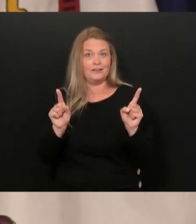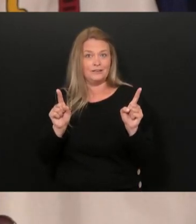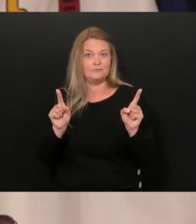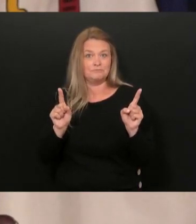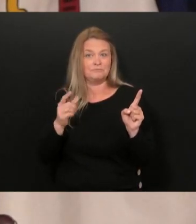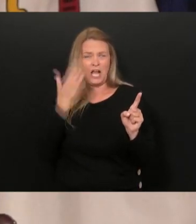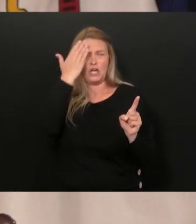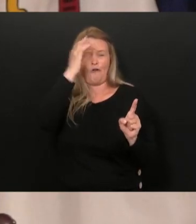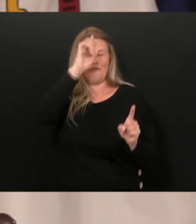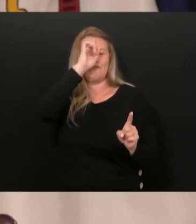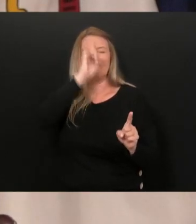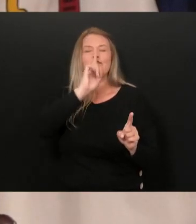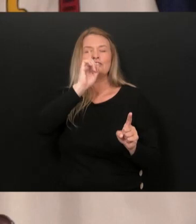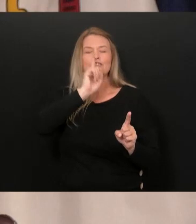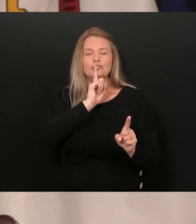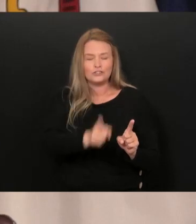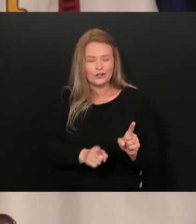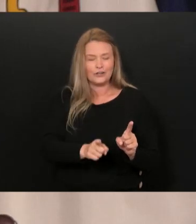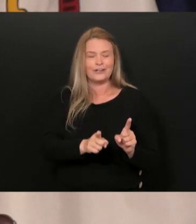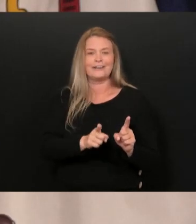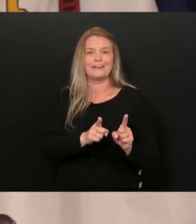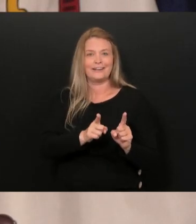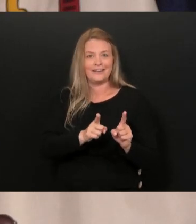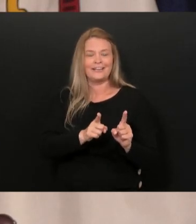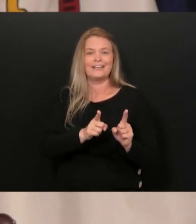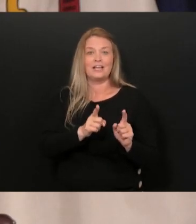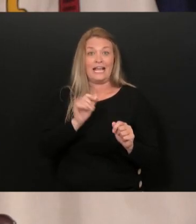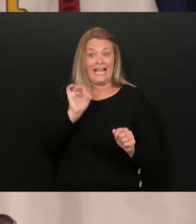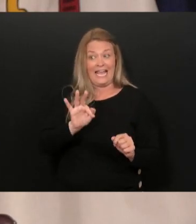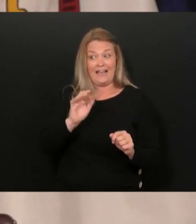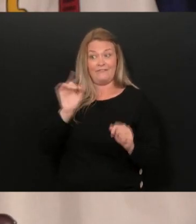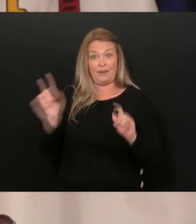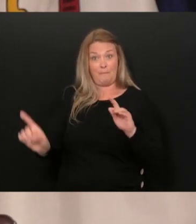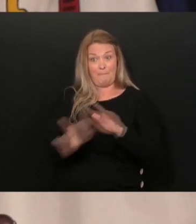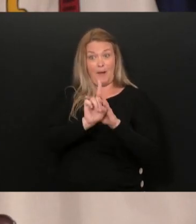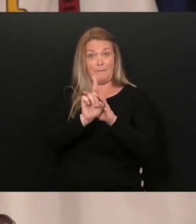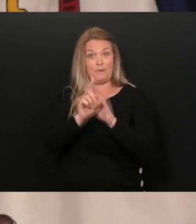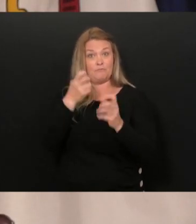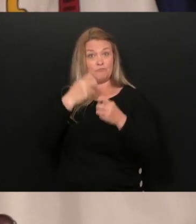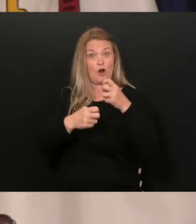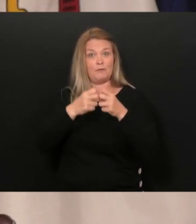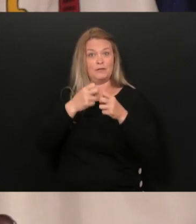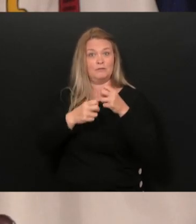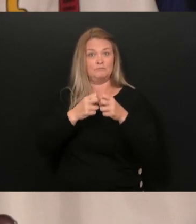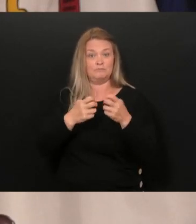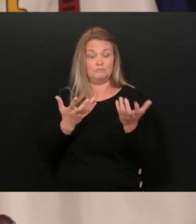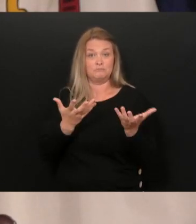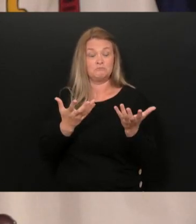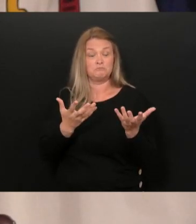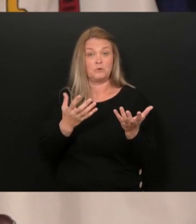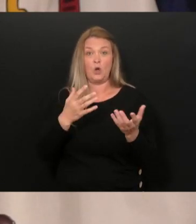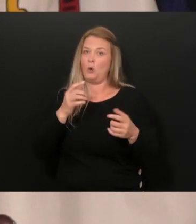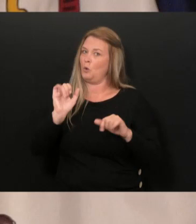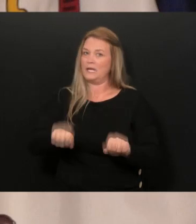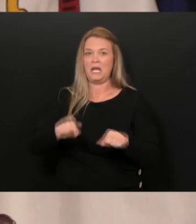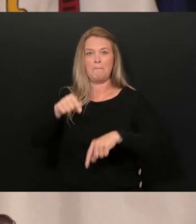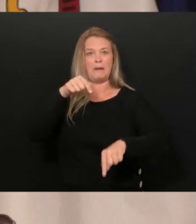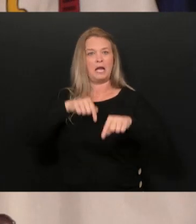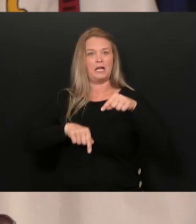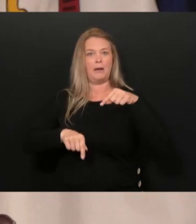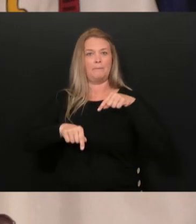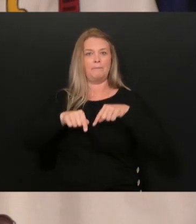heart, is if in fact we have a problem, we'll back up and if need